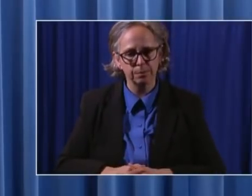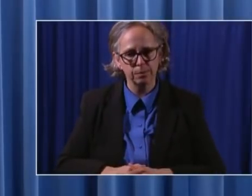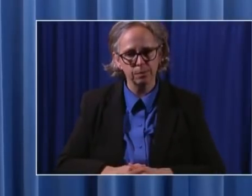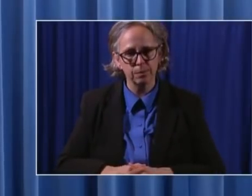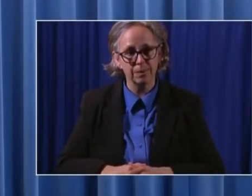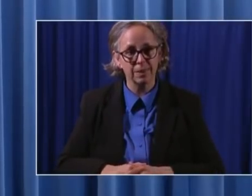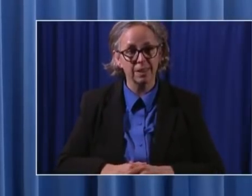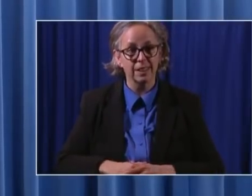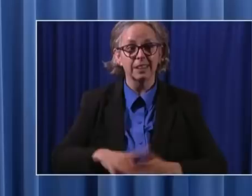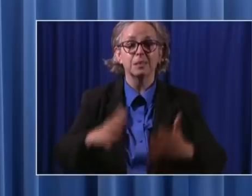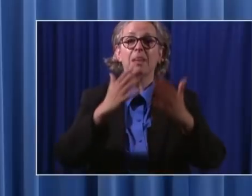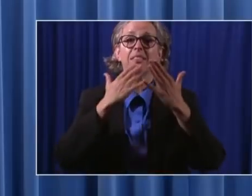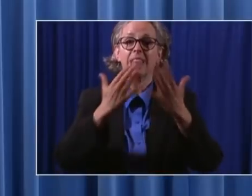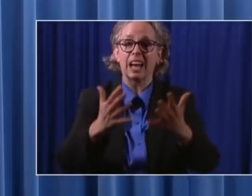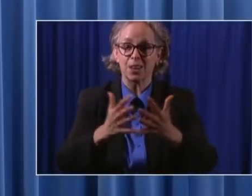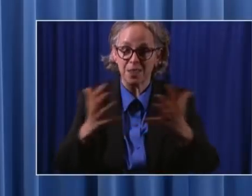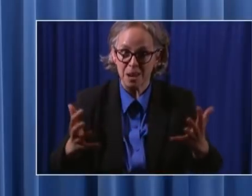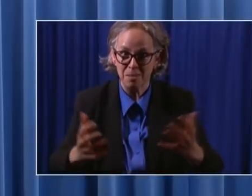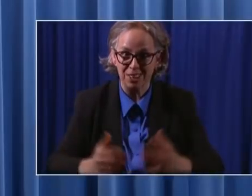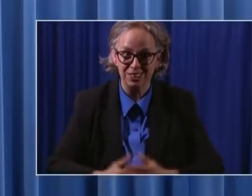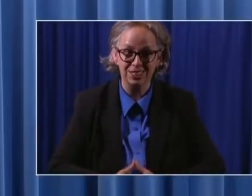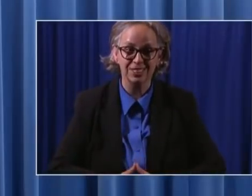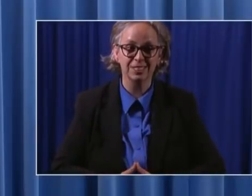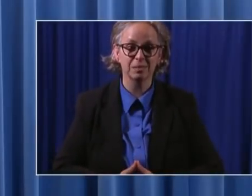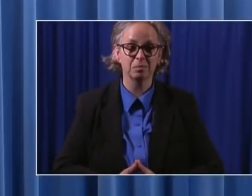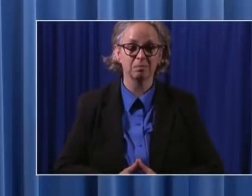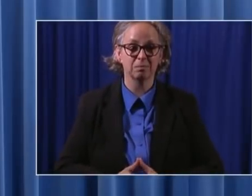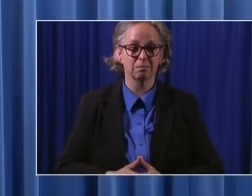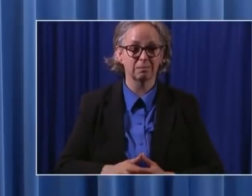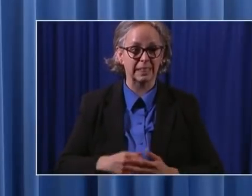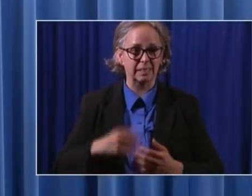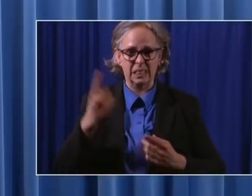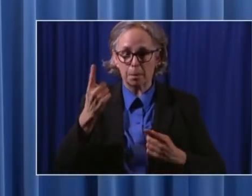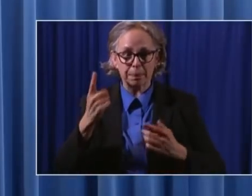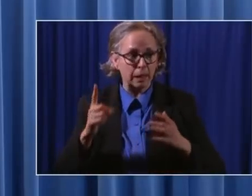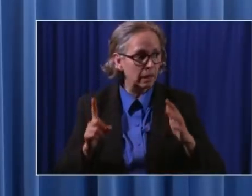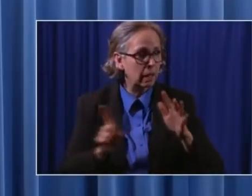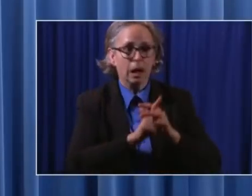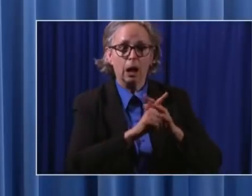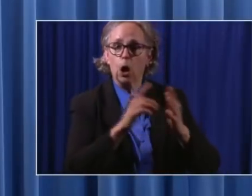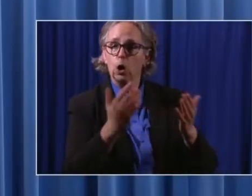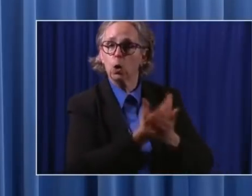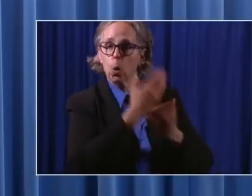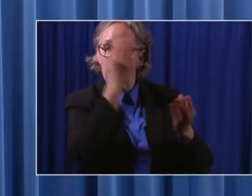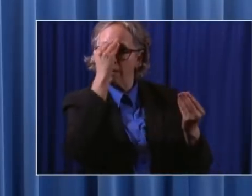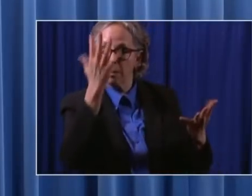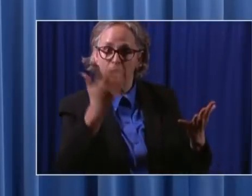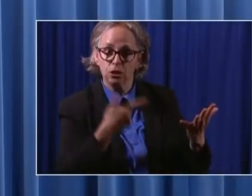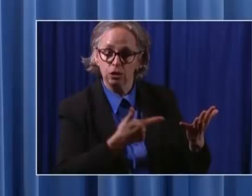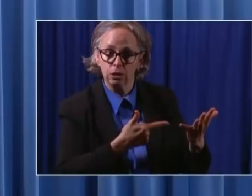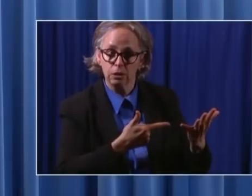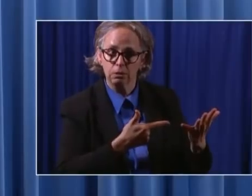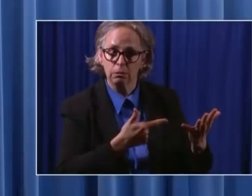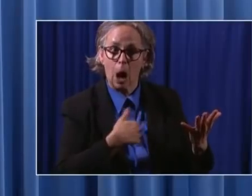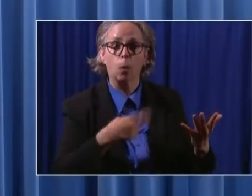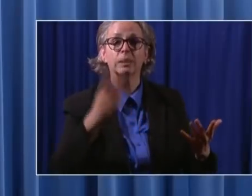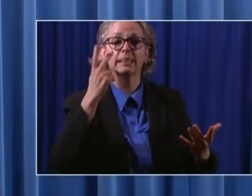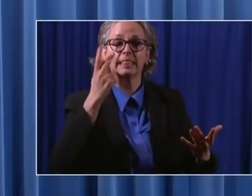Well, thank you very much. Unless there's some breaking news, we'll see you all back on